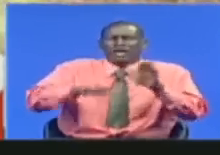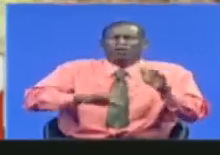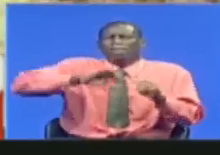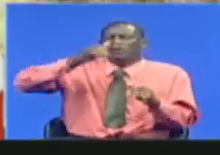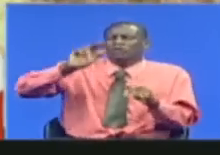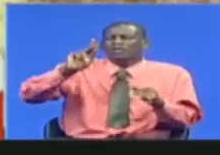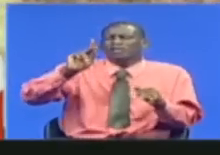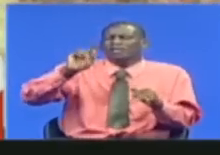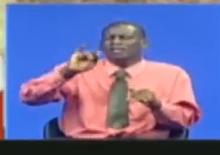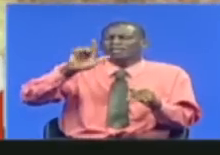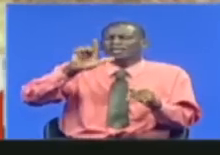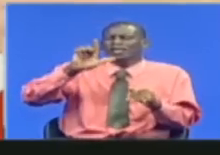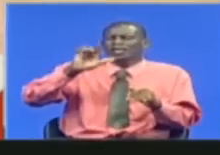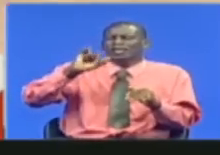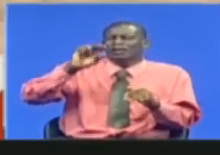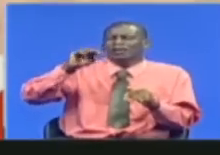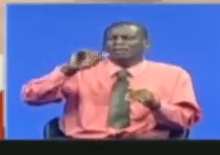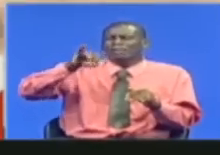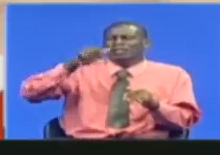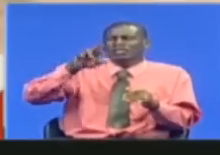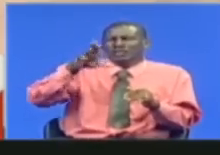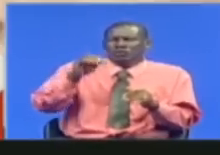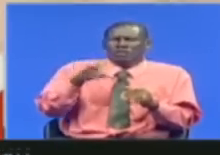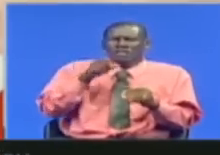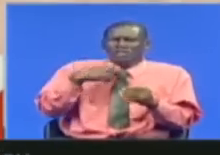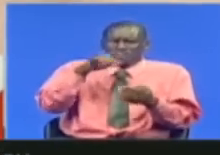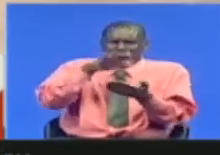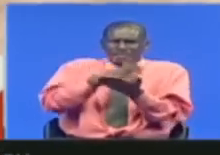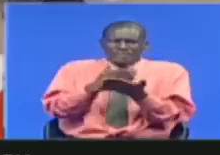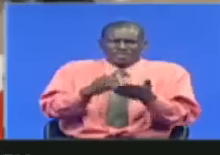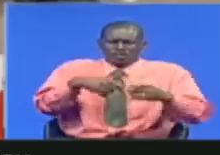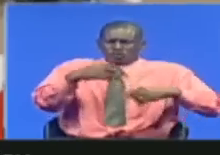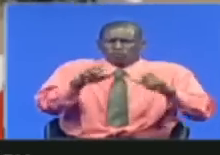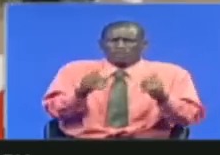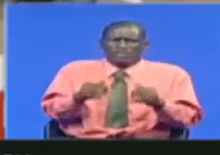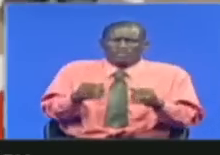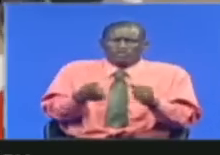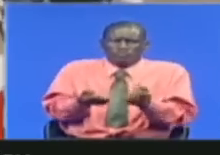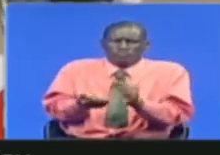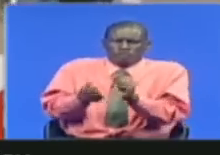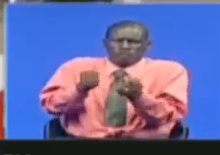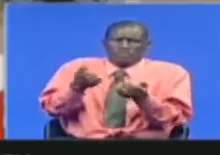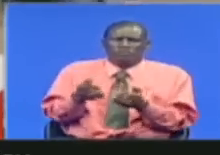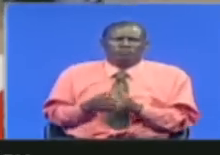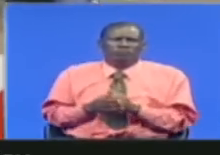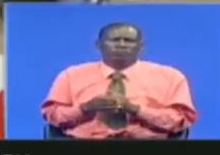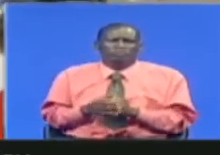both domestic and foreign arrivals as the sector progresses on a steady trajectory of recovery.